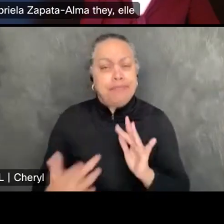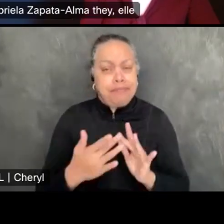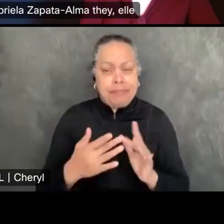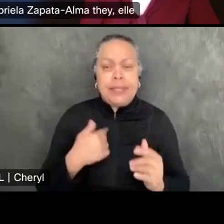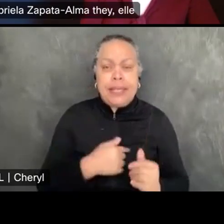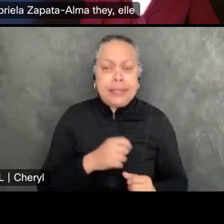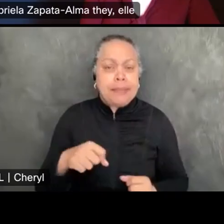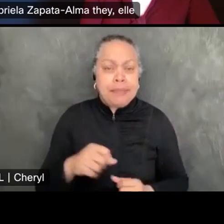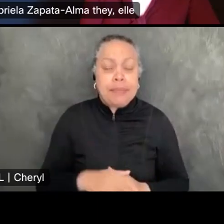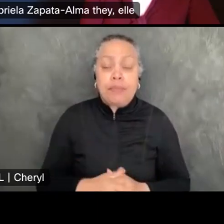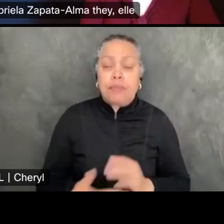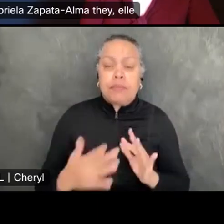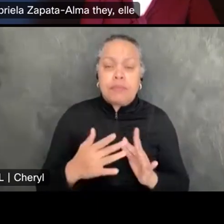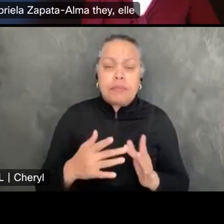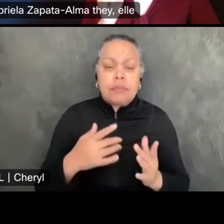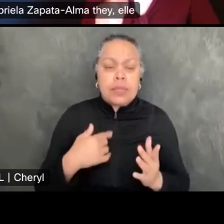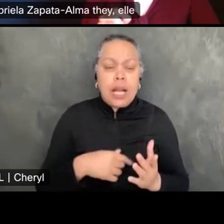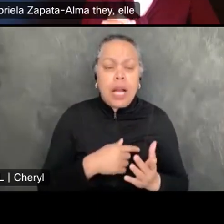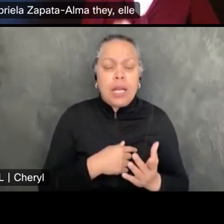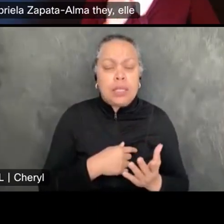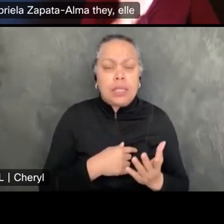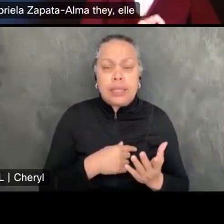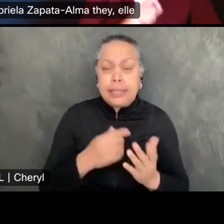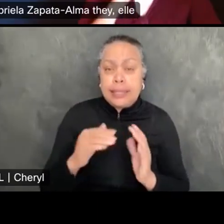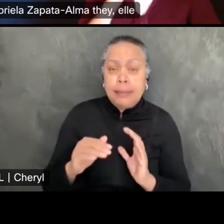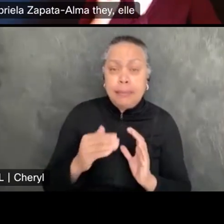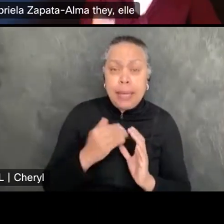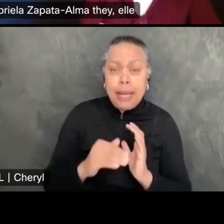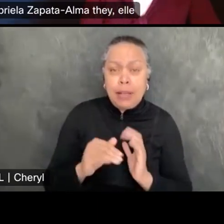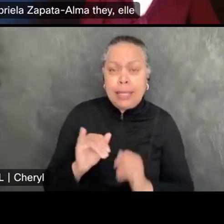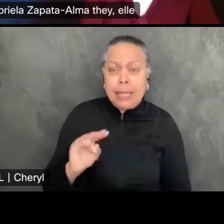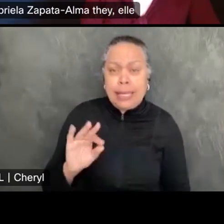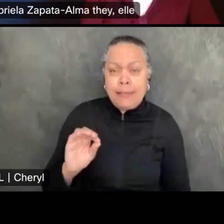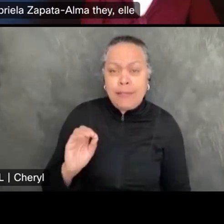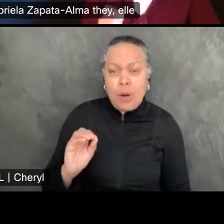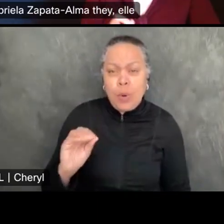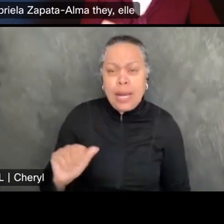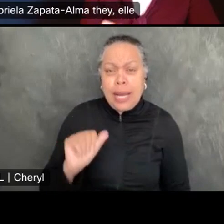us. You can reach out to us by emailing